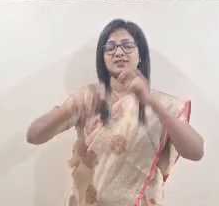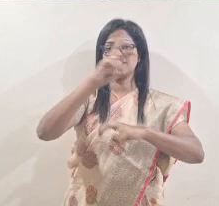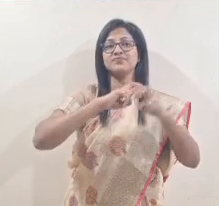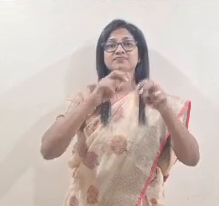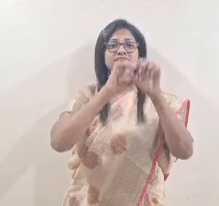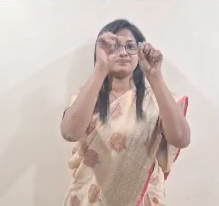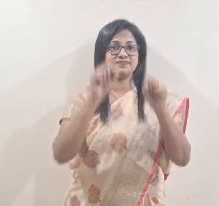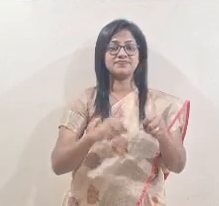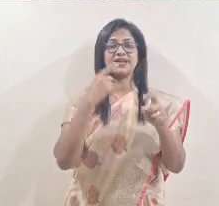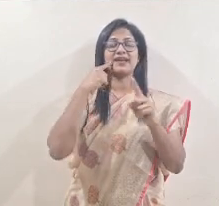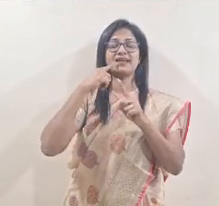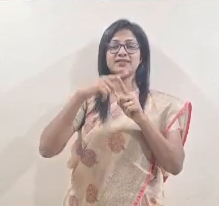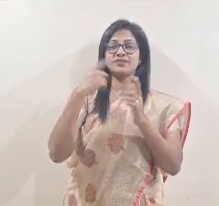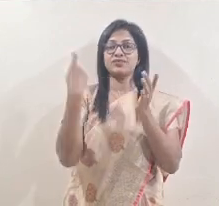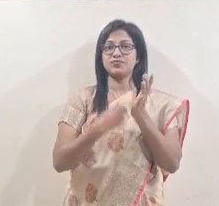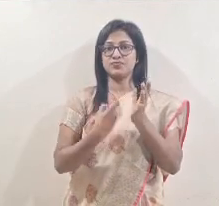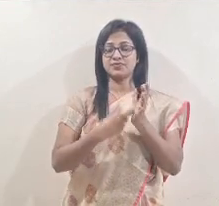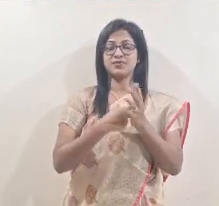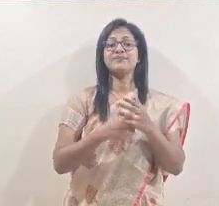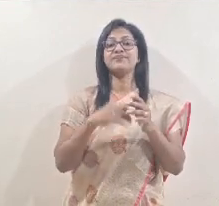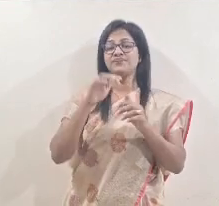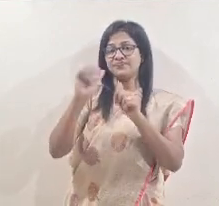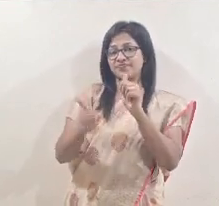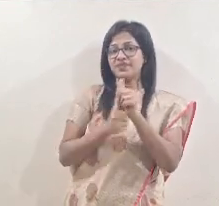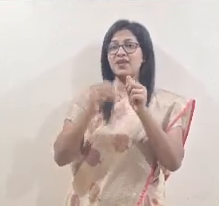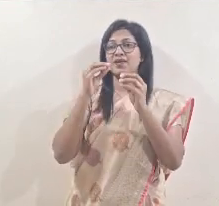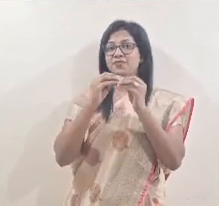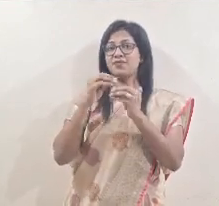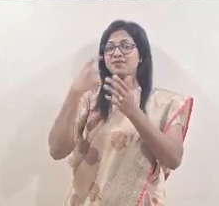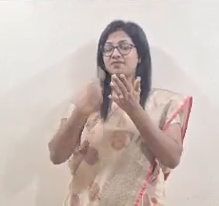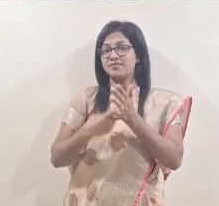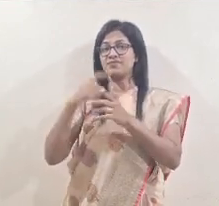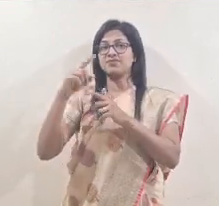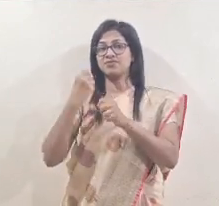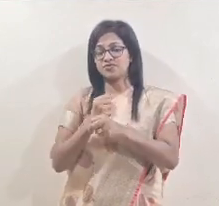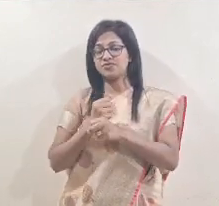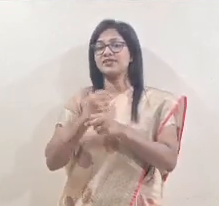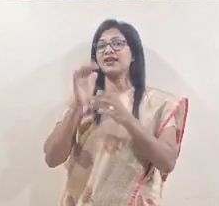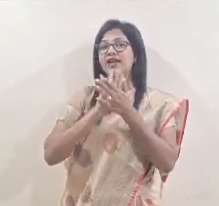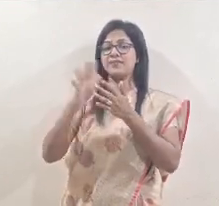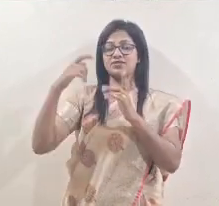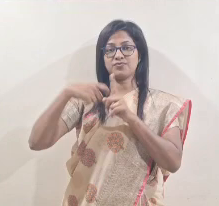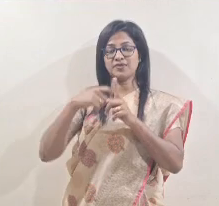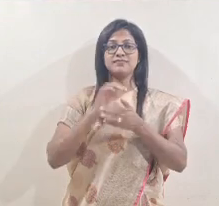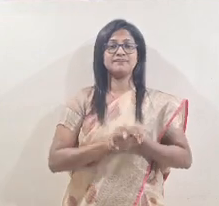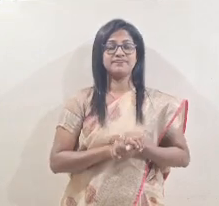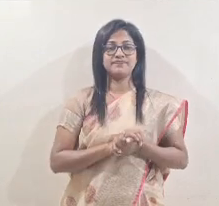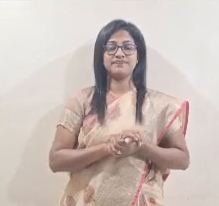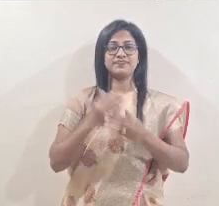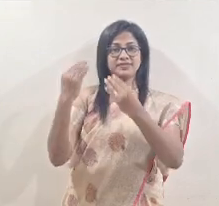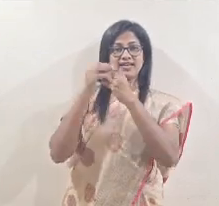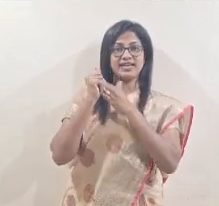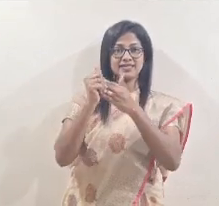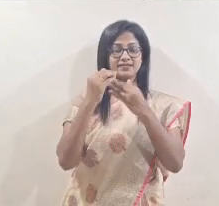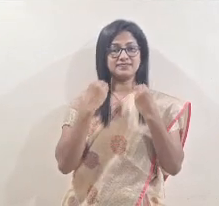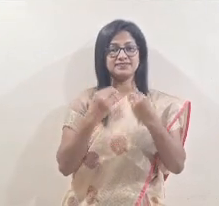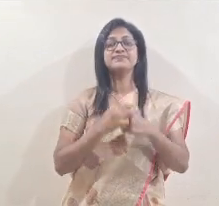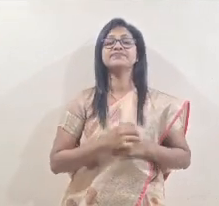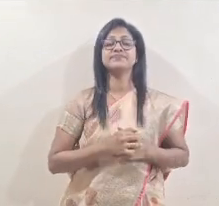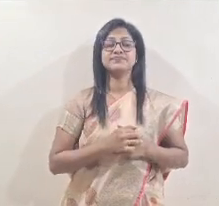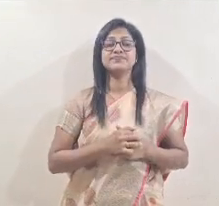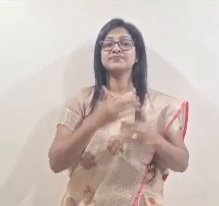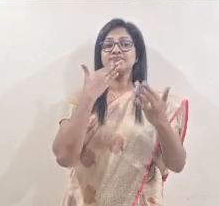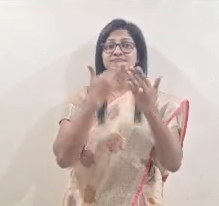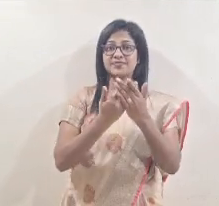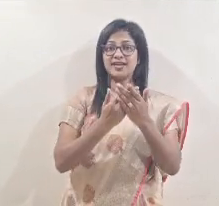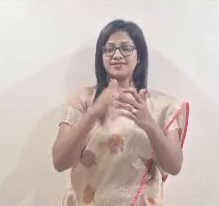Roorkee, under the guidance of Professor Bholaram Gujar and Hemant Kumar Sumansan. So I'd like to thank you